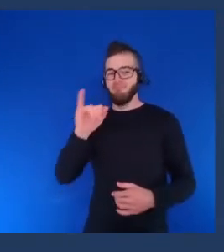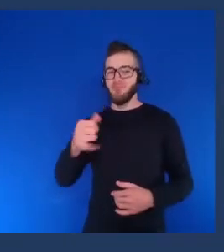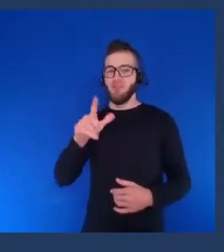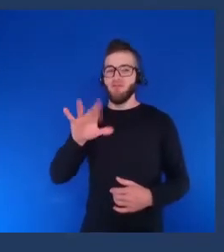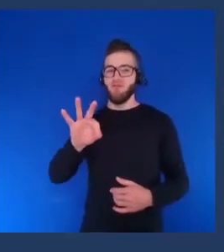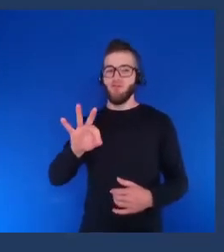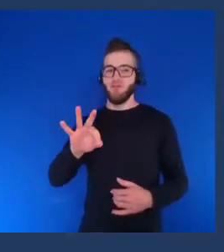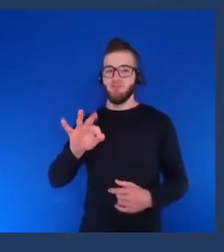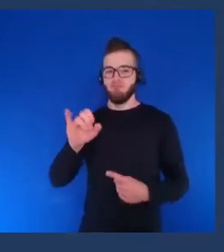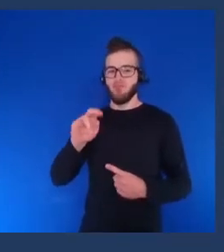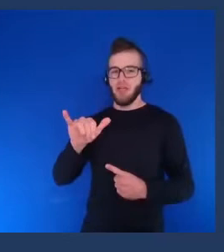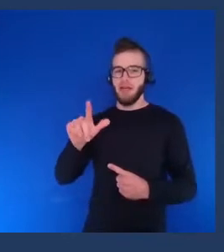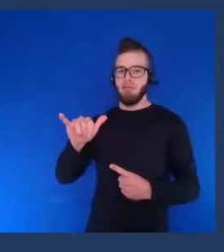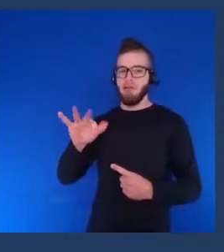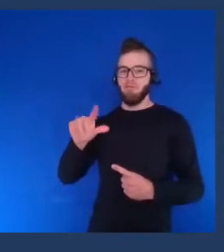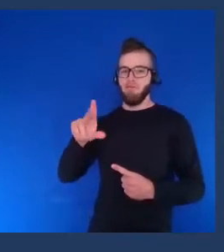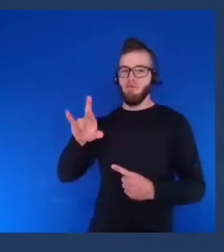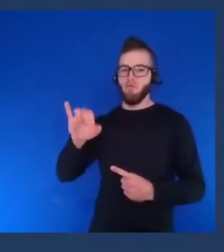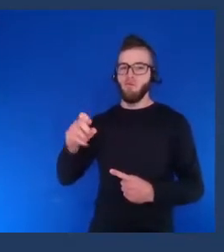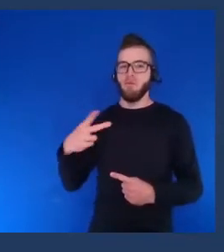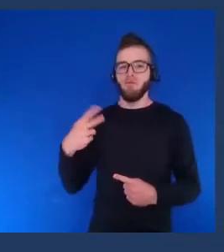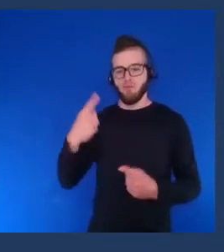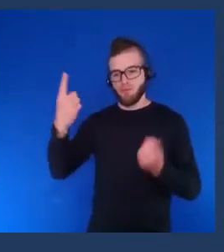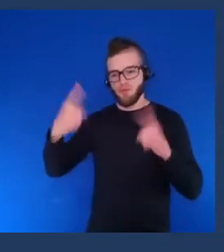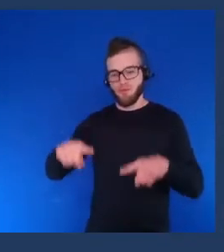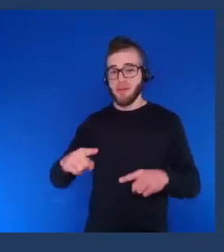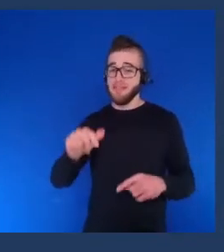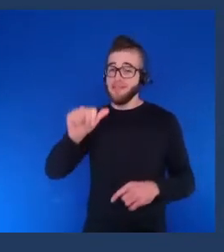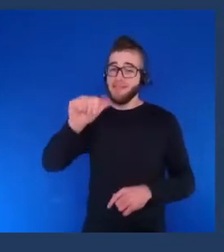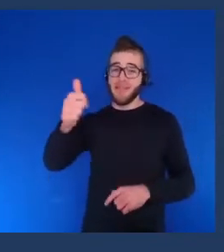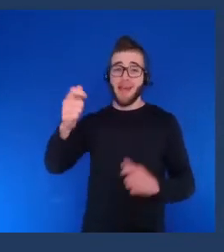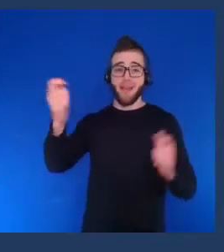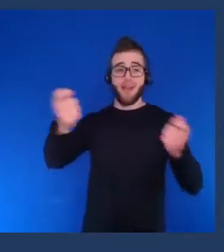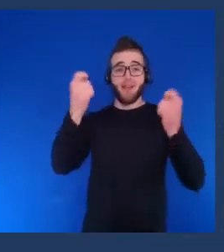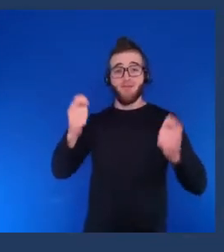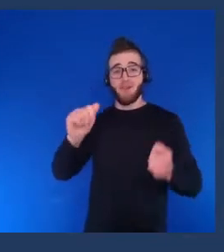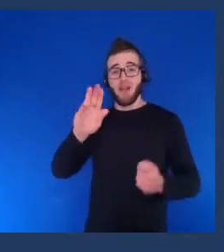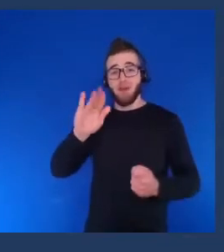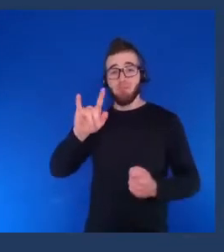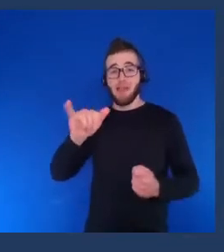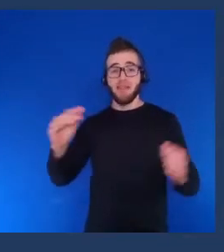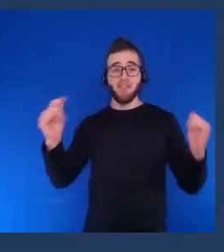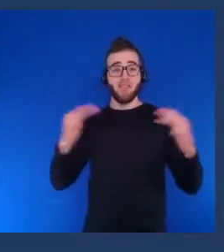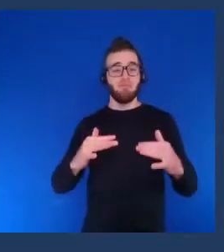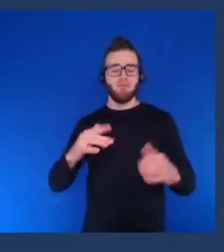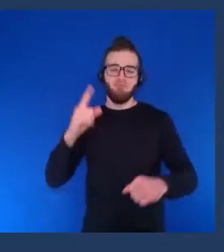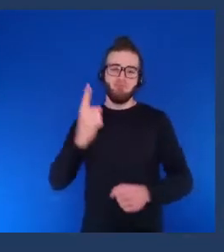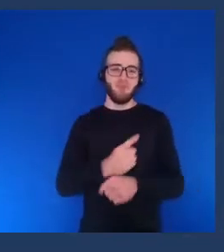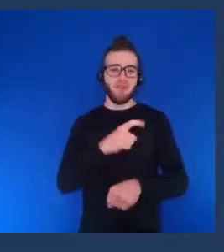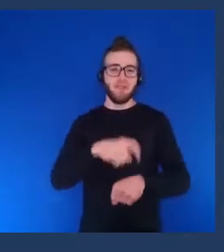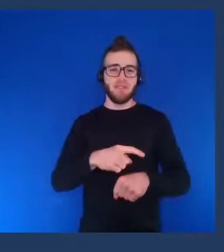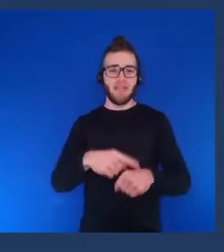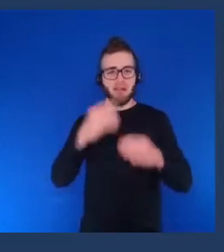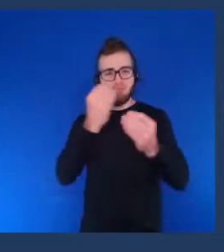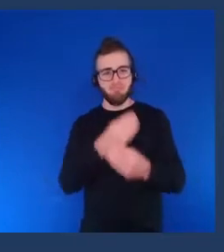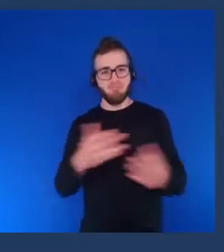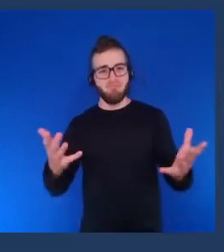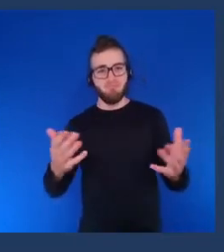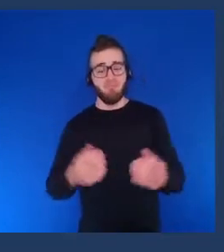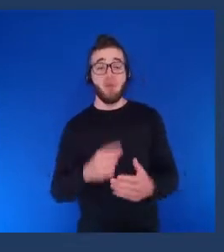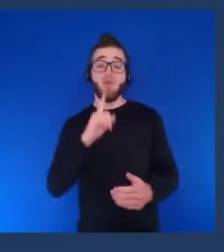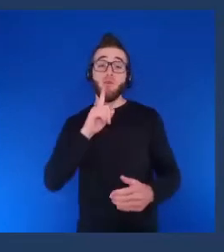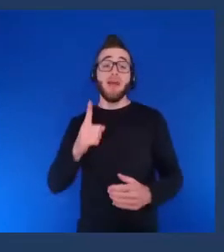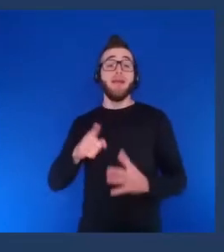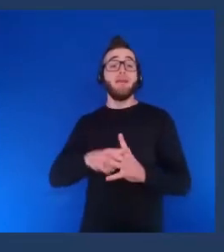for me just to tell the story and see where this takes it. I envisioned early on being on a big stage in a room that might have been a little